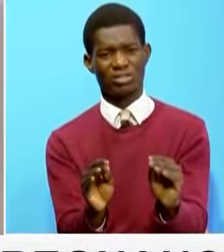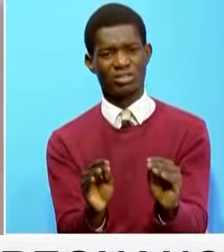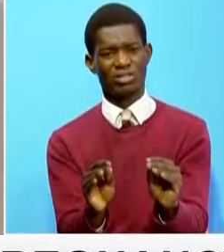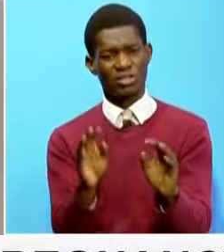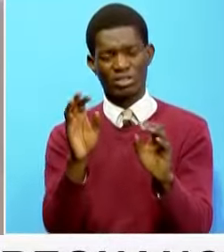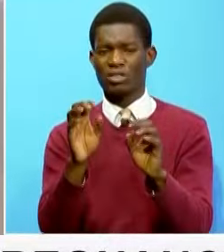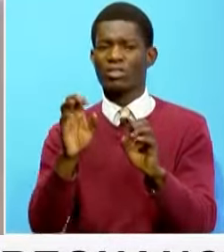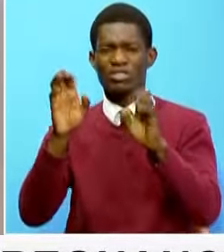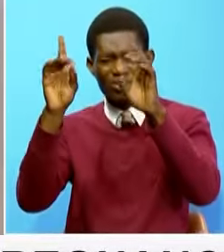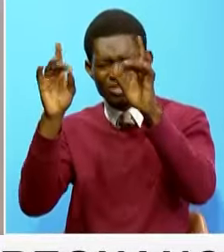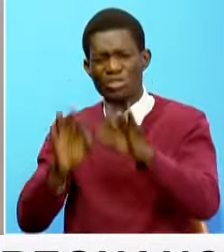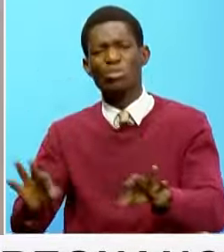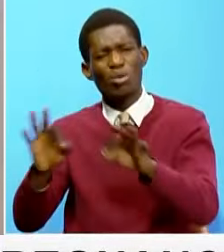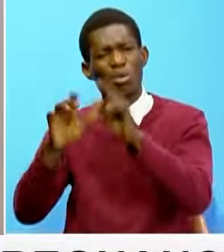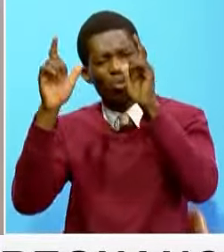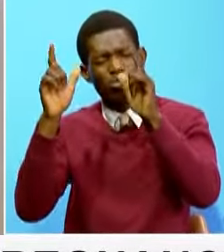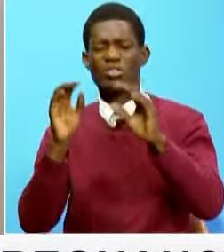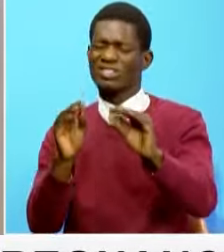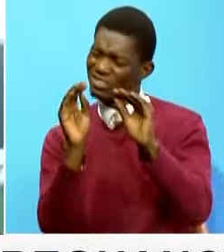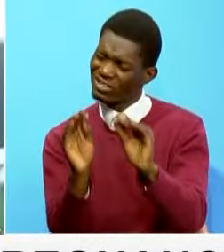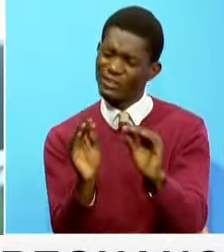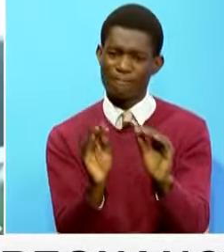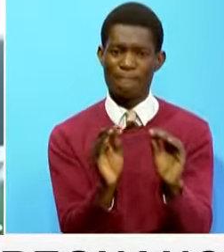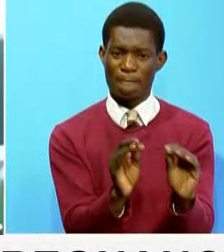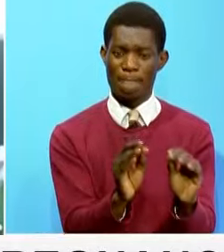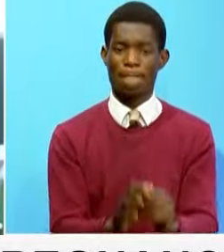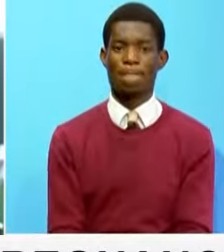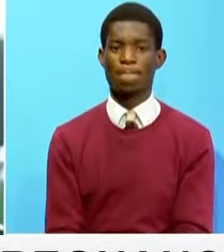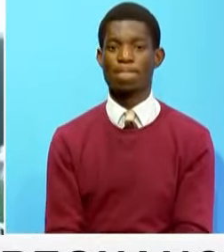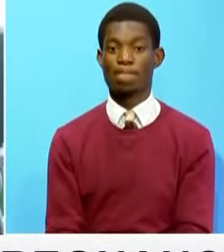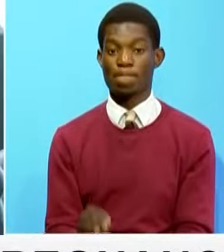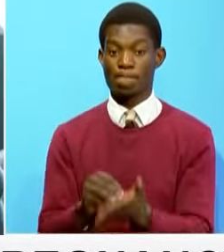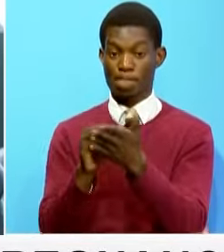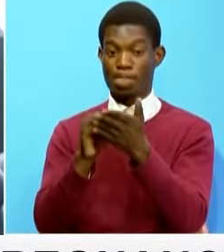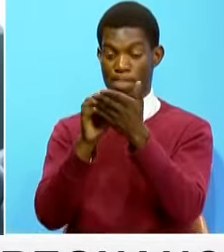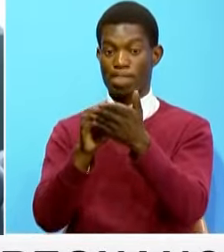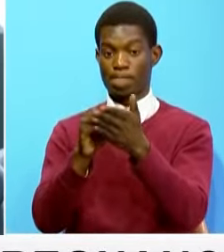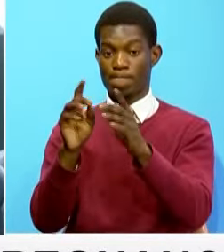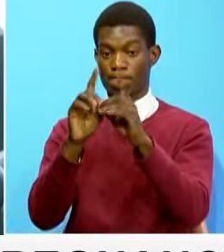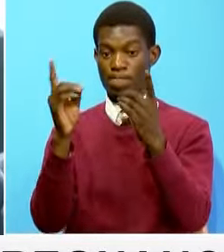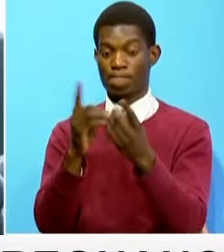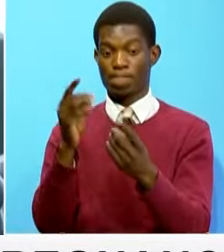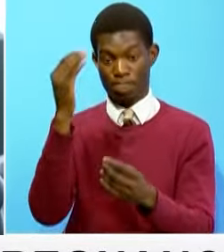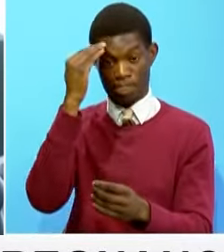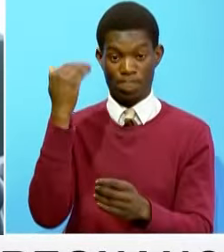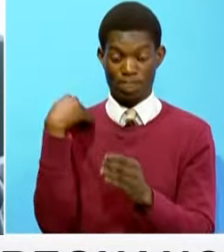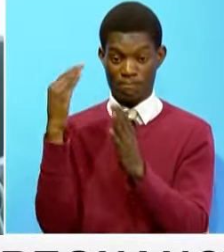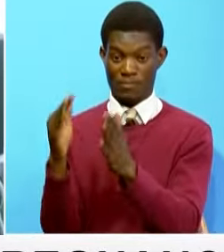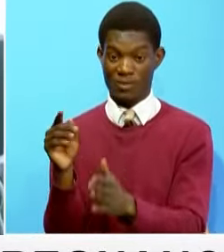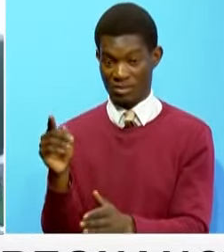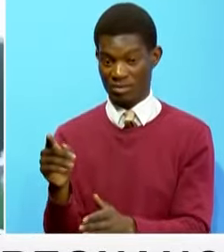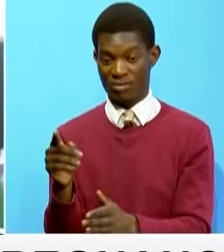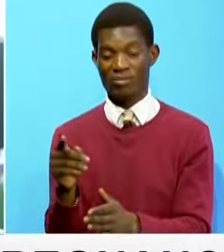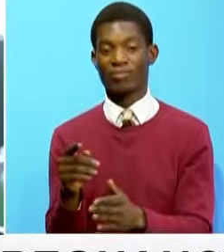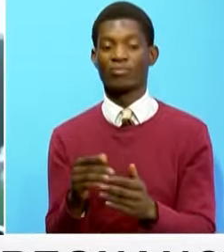How important is education to a girl child? Mongu District Standards Officer Alifumbo Mundia welcomed ZANEC's strides